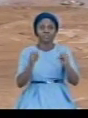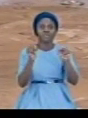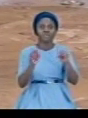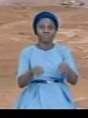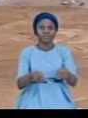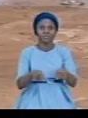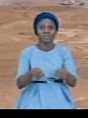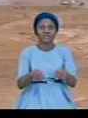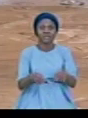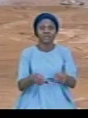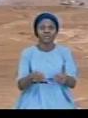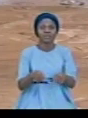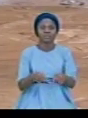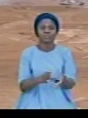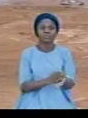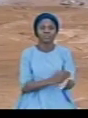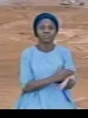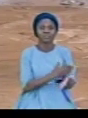God cannot